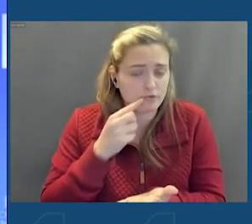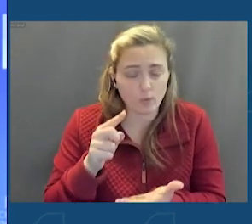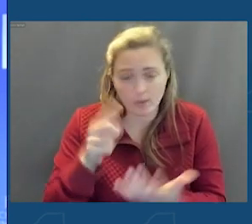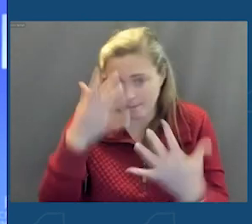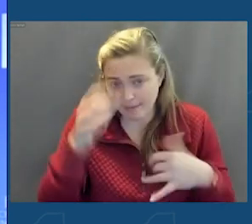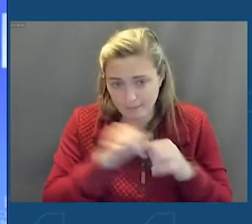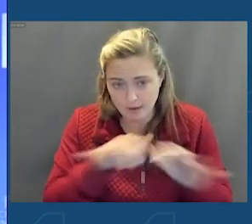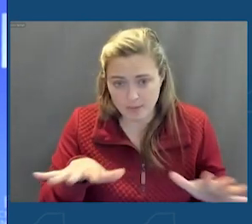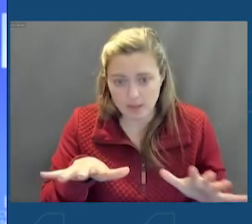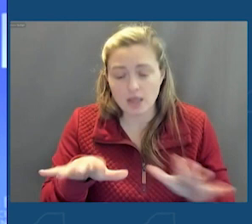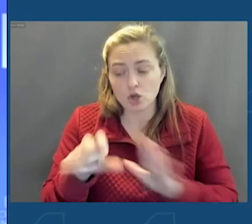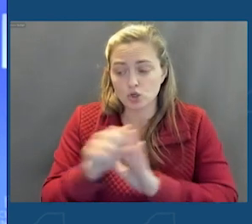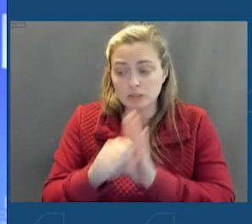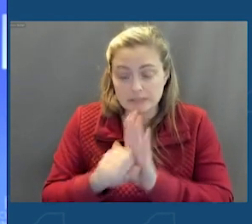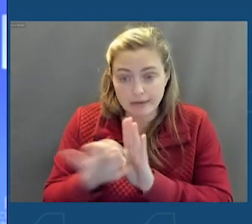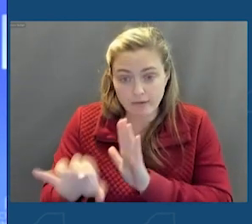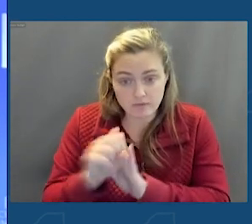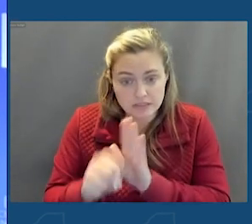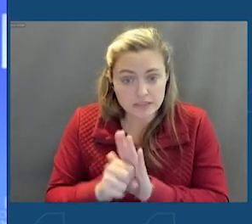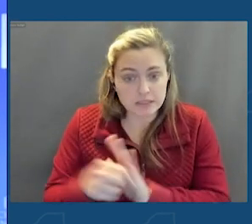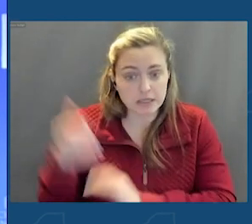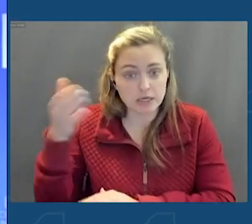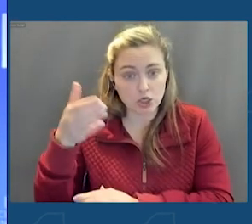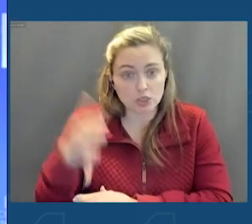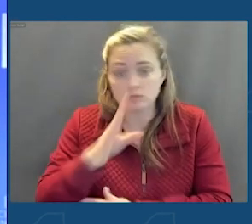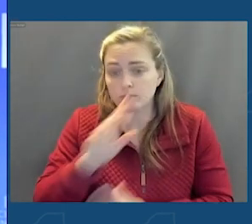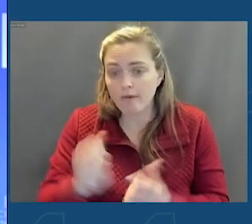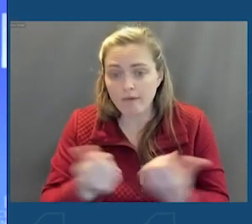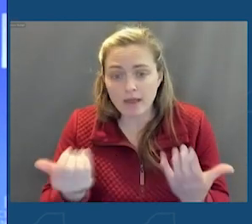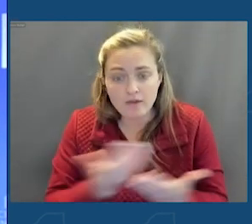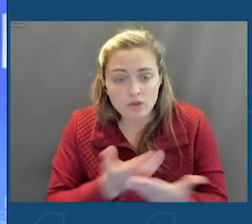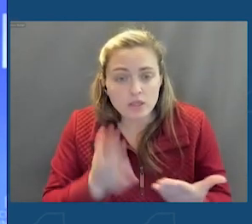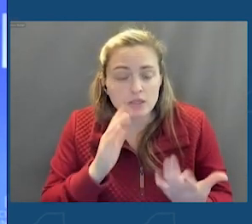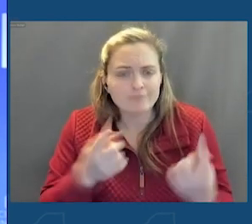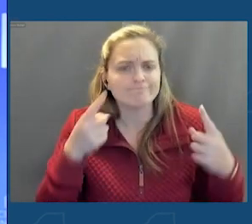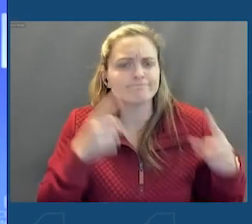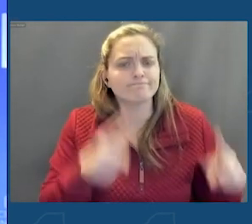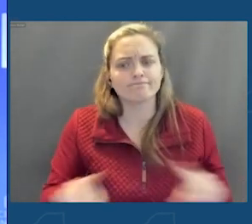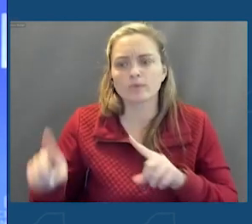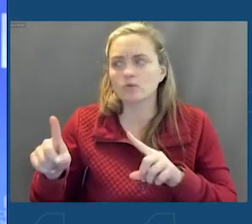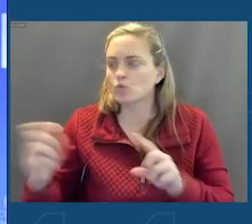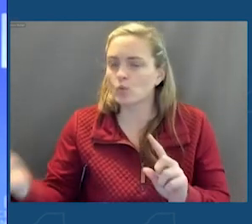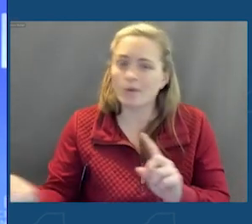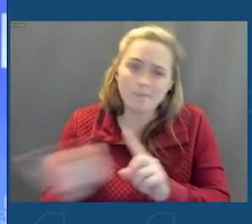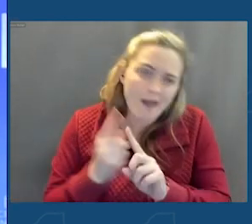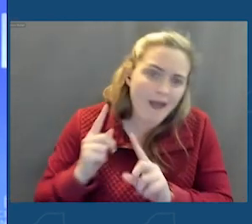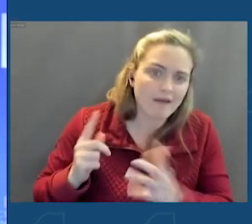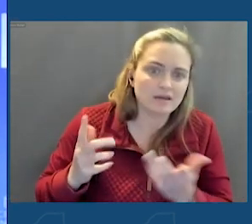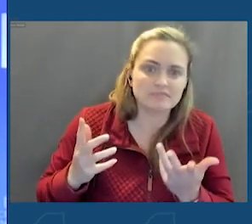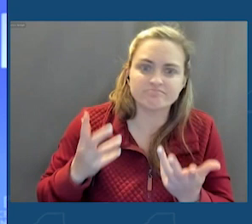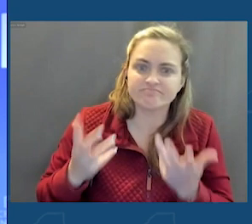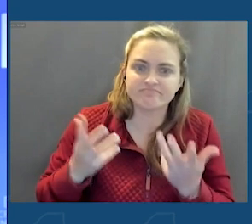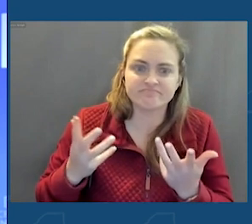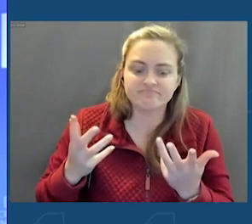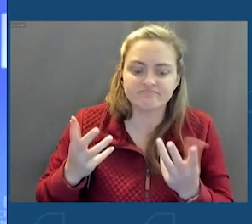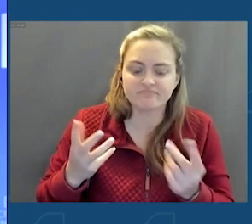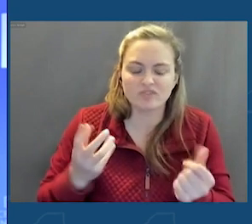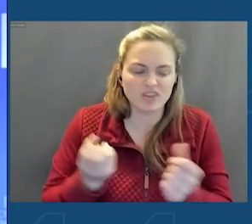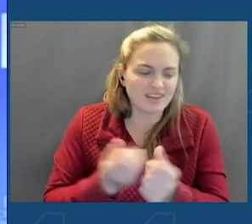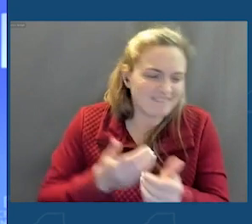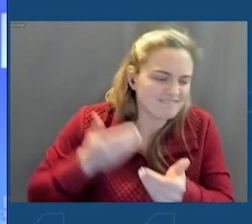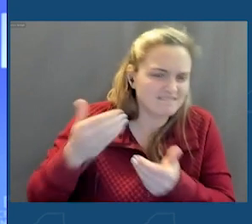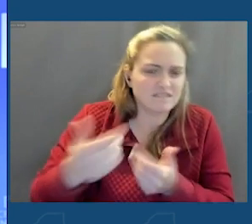State of the State address, you talked about all the things that are happening to help rebound and get to the other side of recovery.